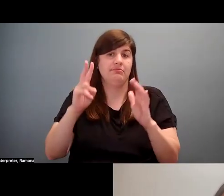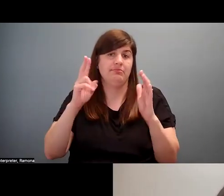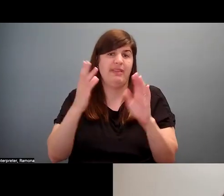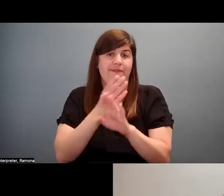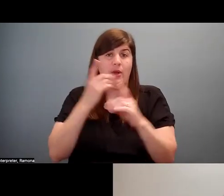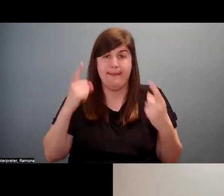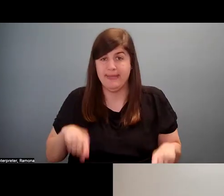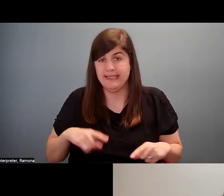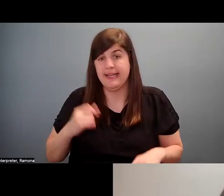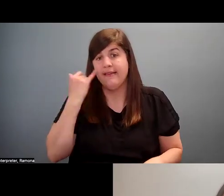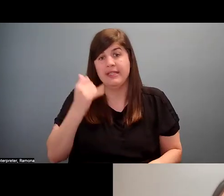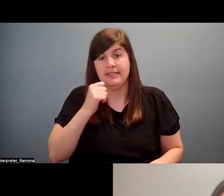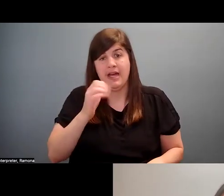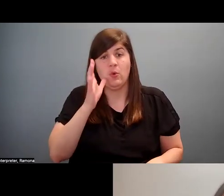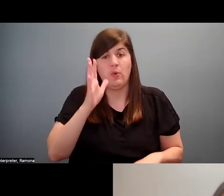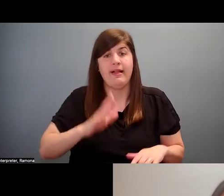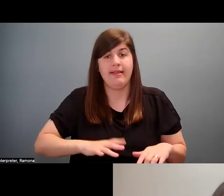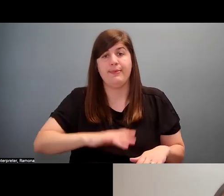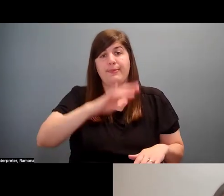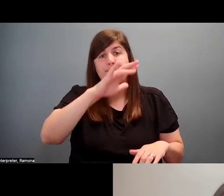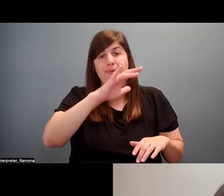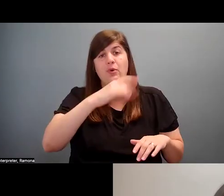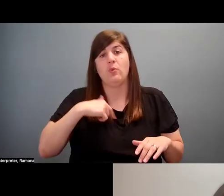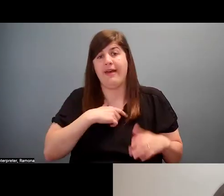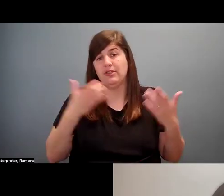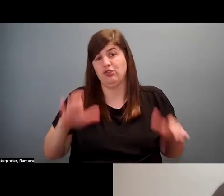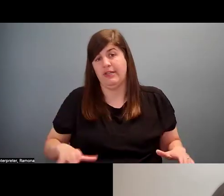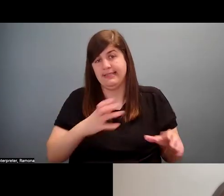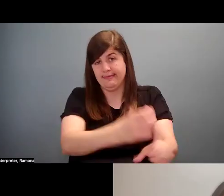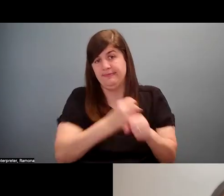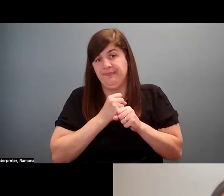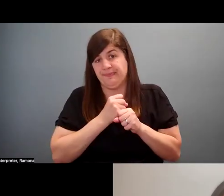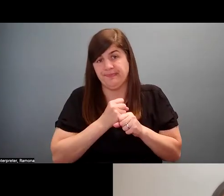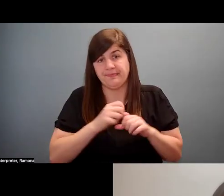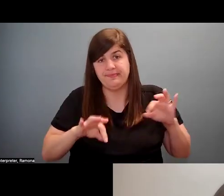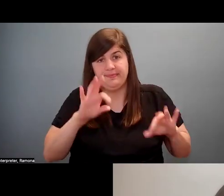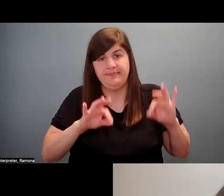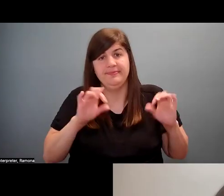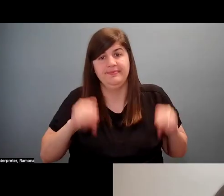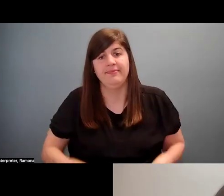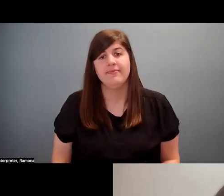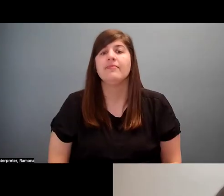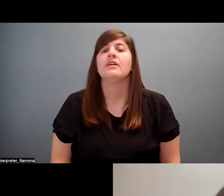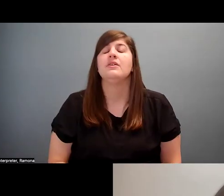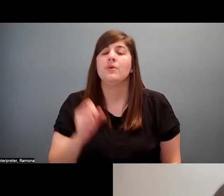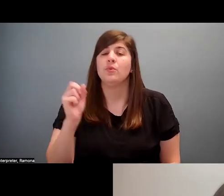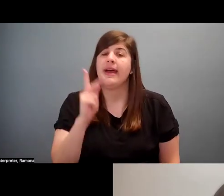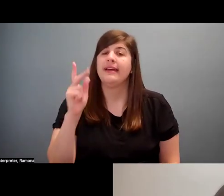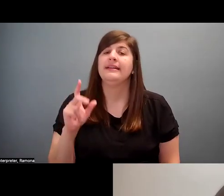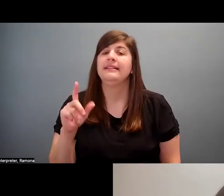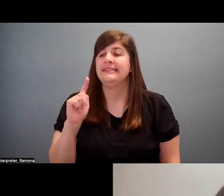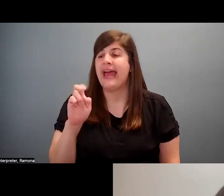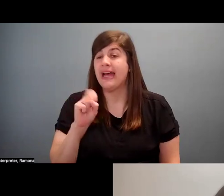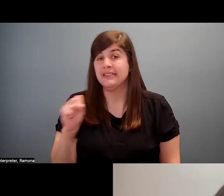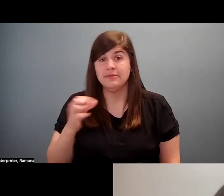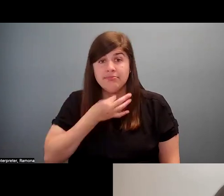If not, they'll surface and we have the chance of recovering them. Very cool. Let's see. Tesla wants to know,